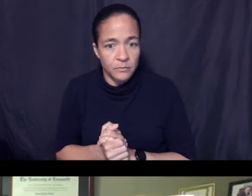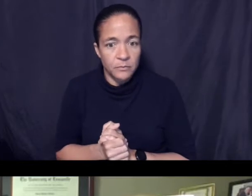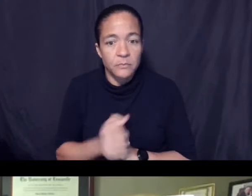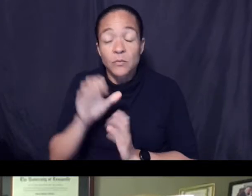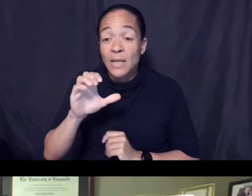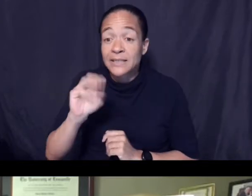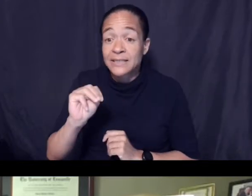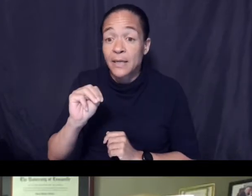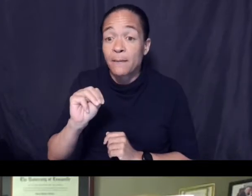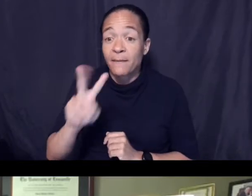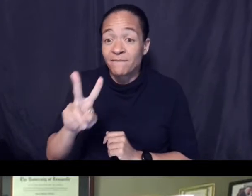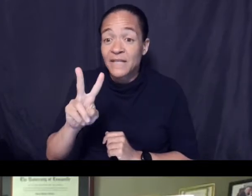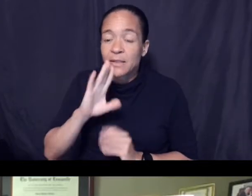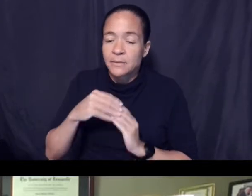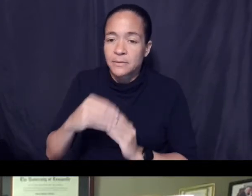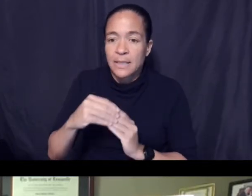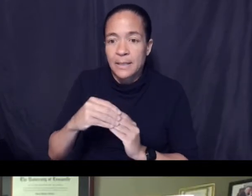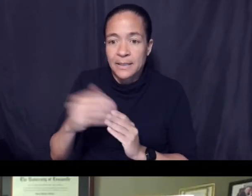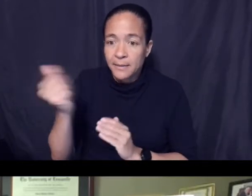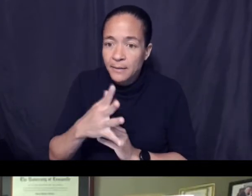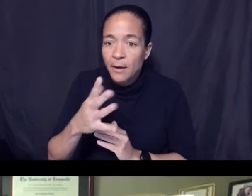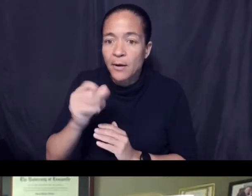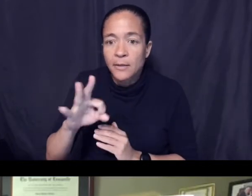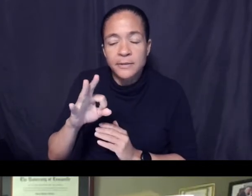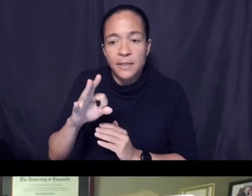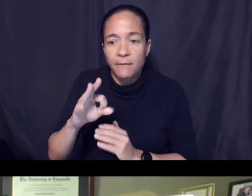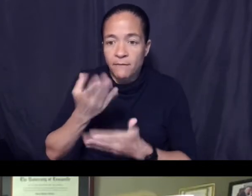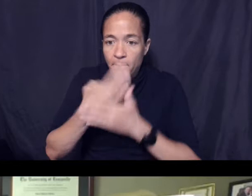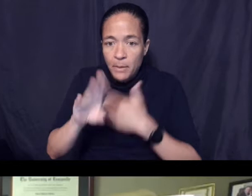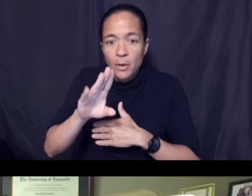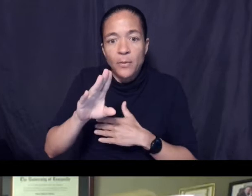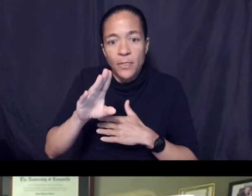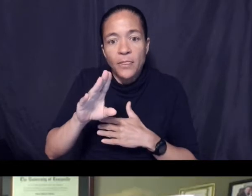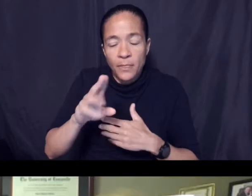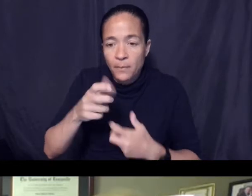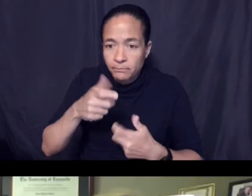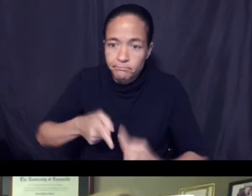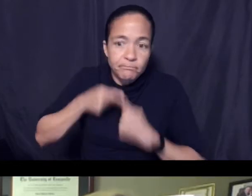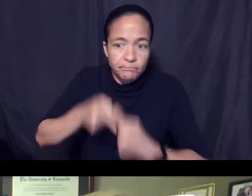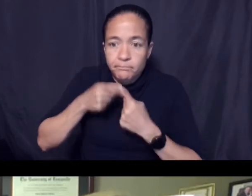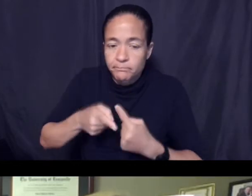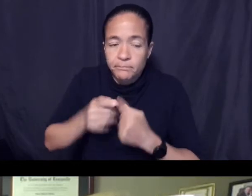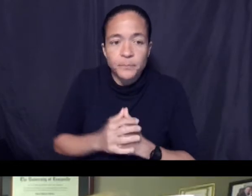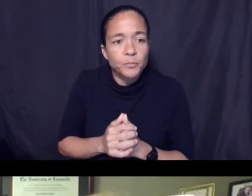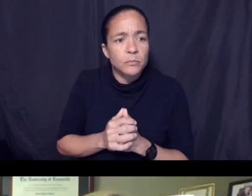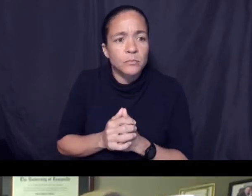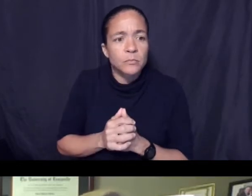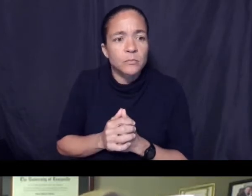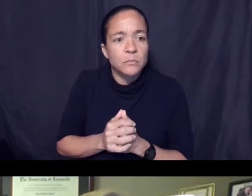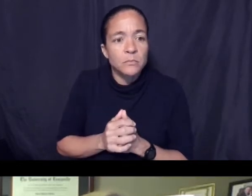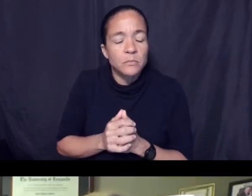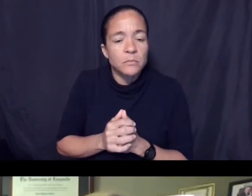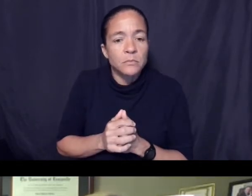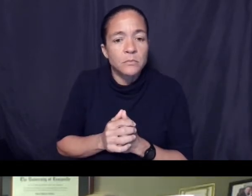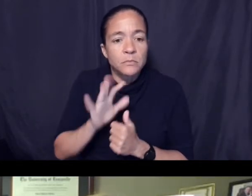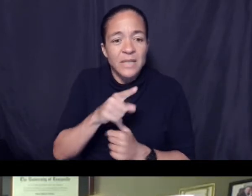CMV is the leading cause of birth defect and disability in the US. The data that's cited here is from 2005, but at that time it was thought